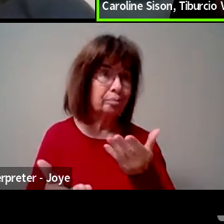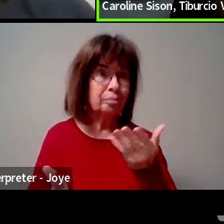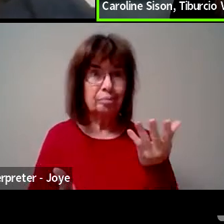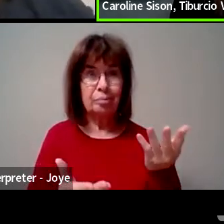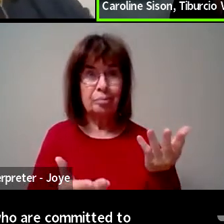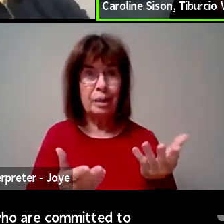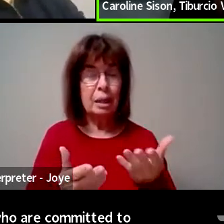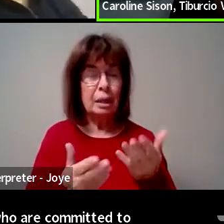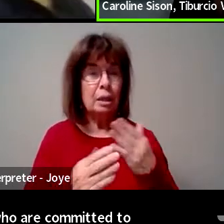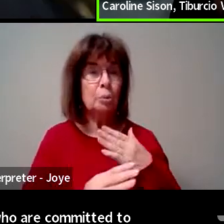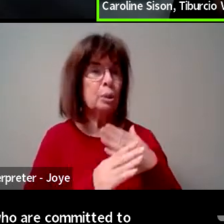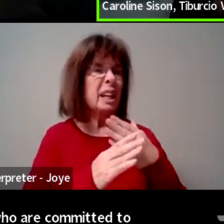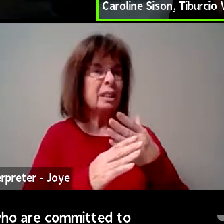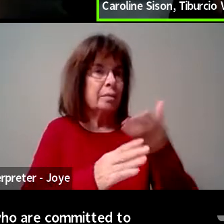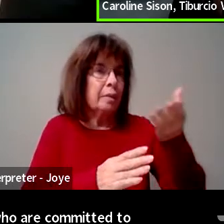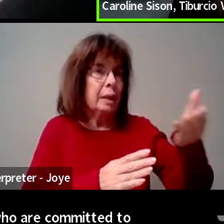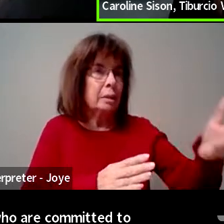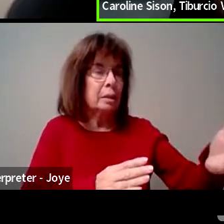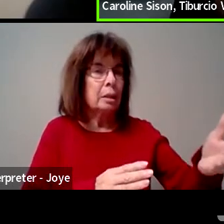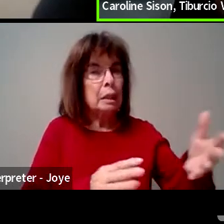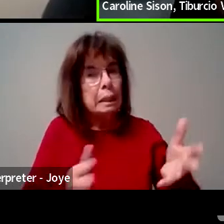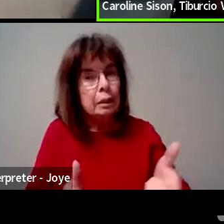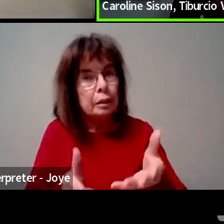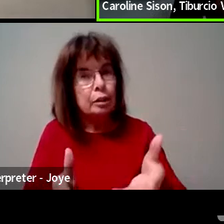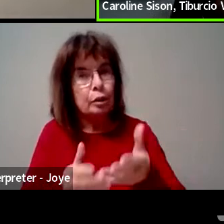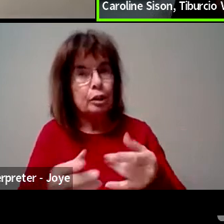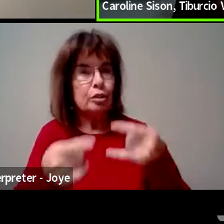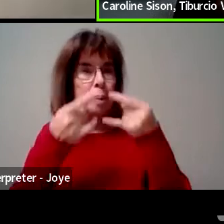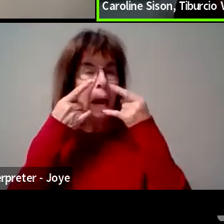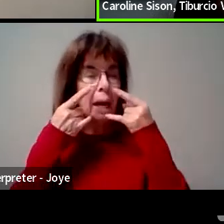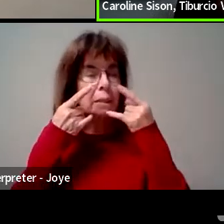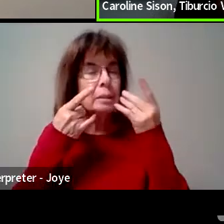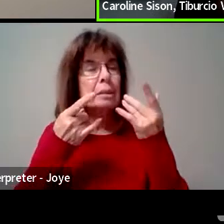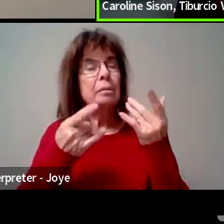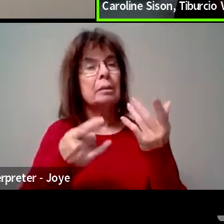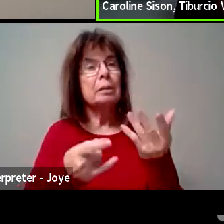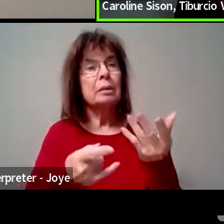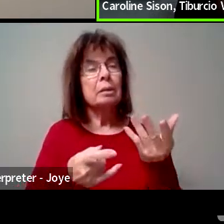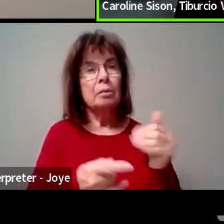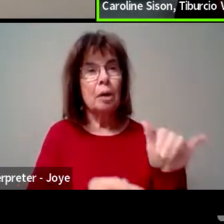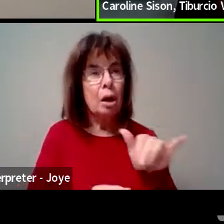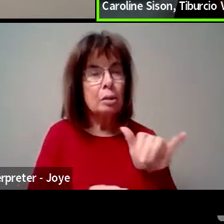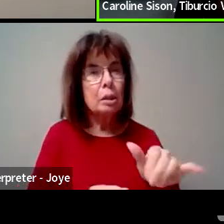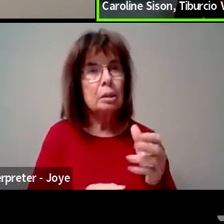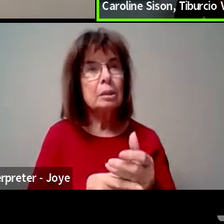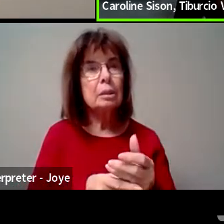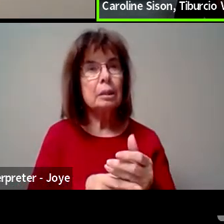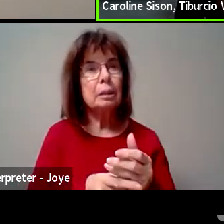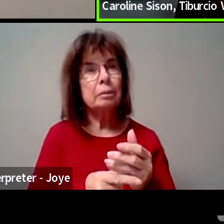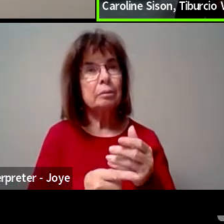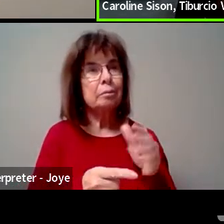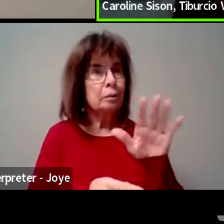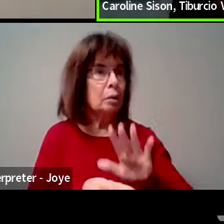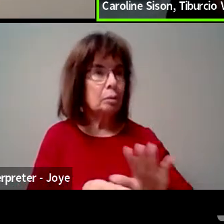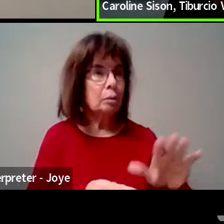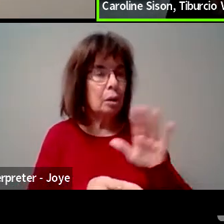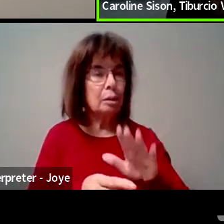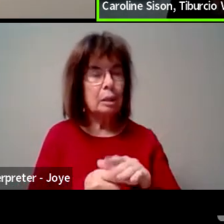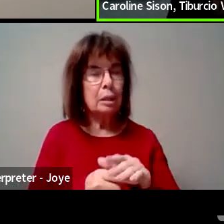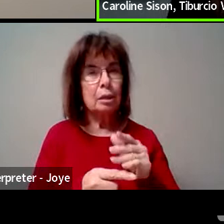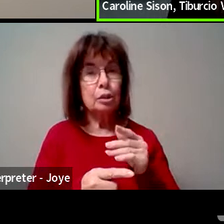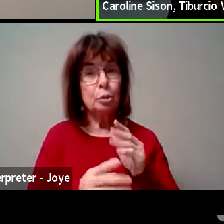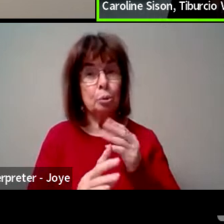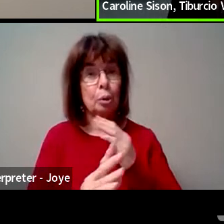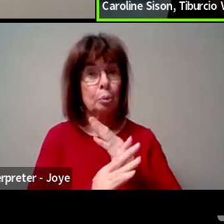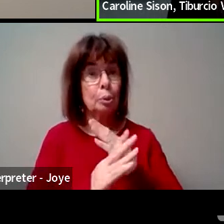different protective factors, encouraging wearing masks in public places and also in enclosed areas to protect